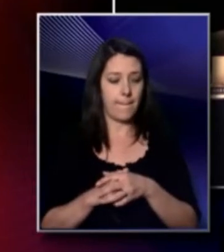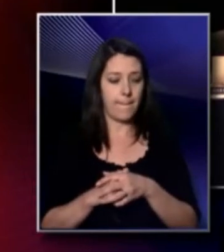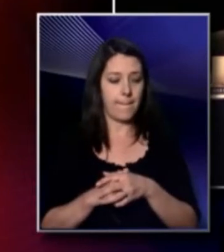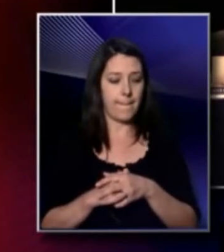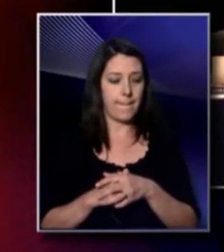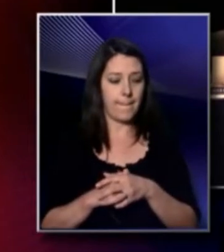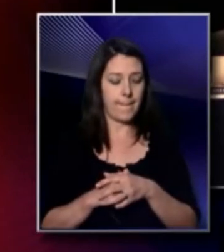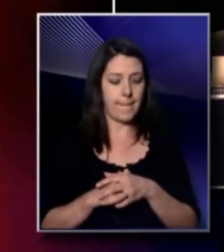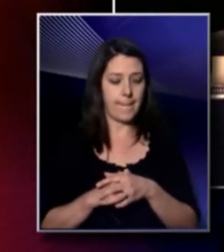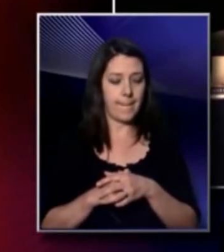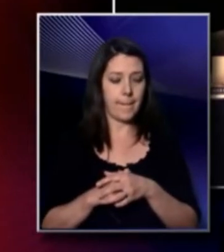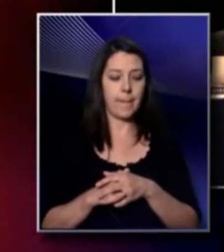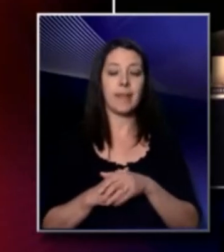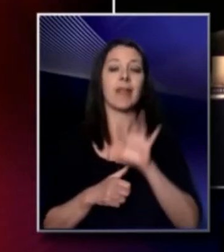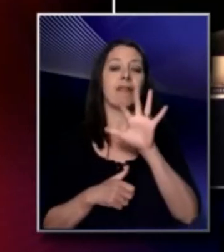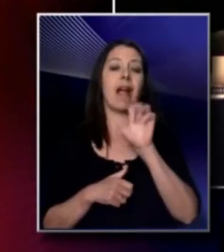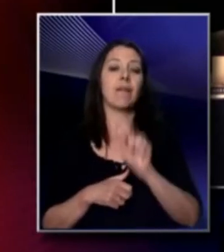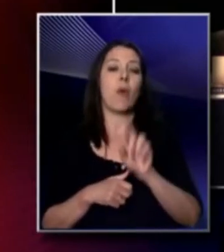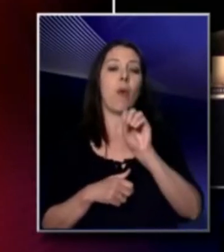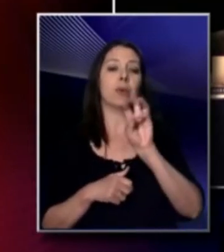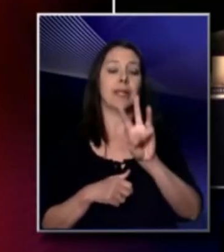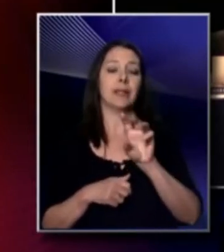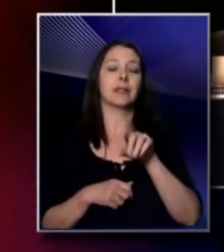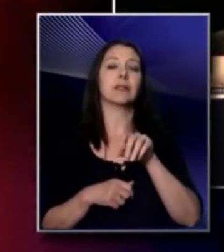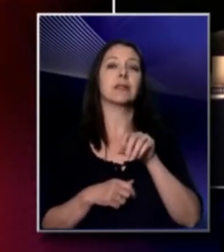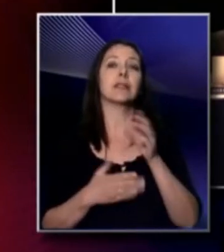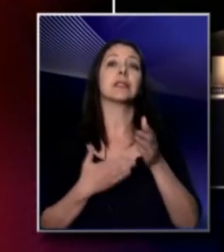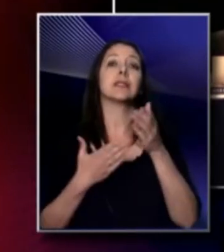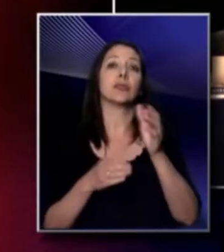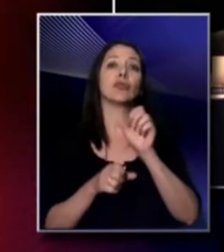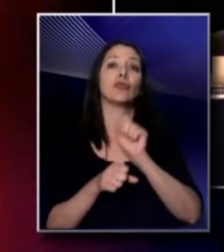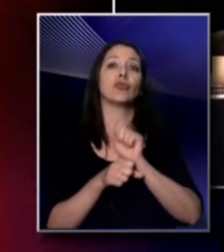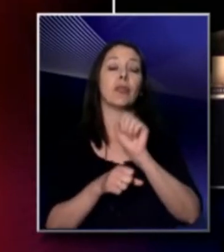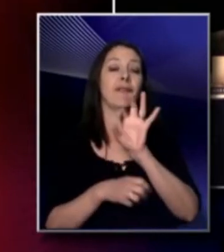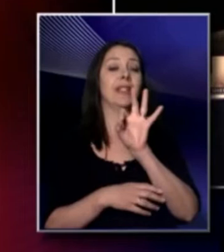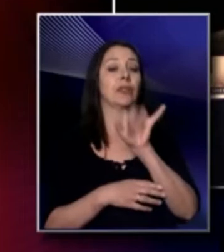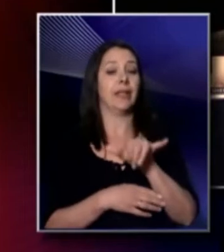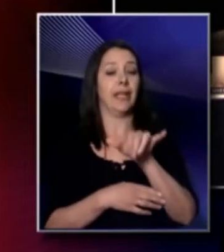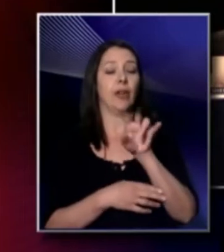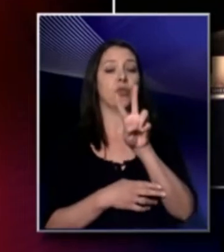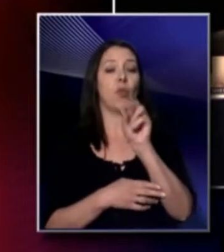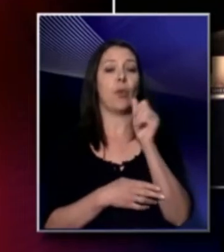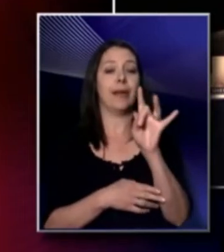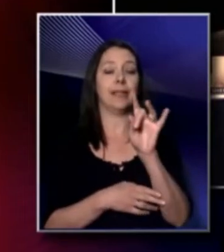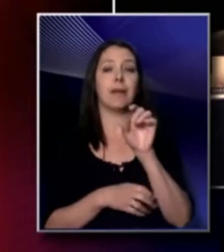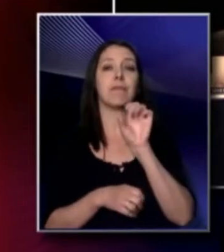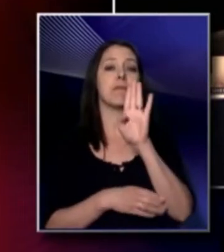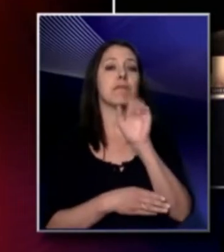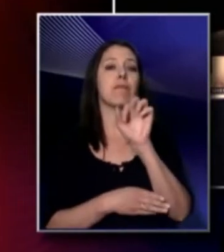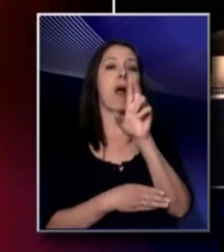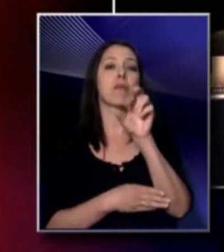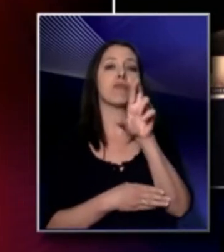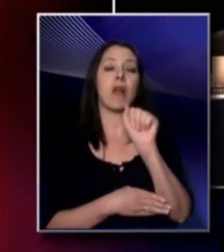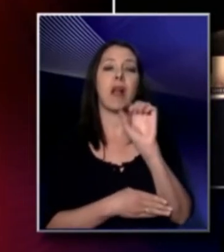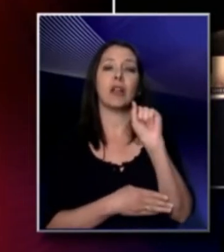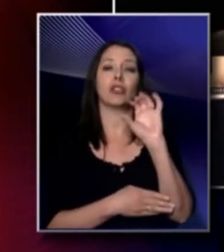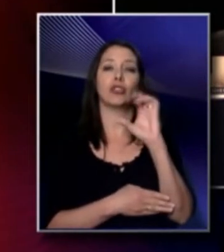Fiscal, 5.06, intent to offer fiscal year 2018 employment contract to Barbara Schrag.